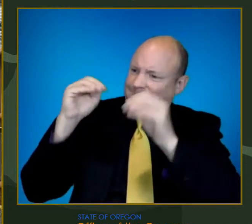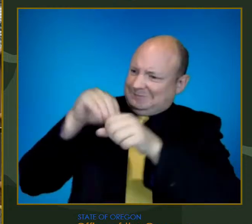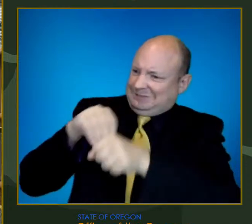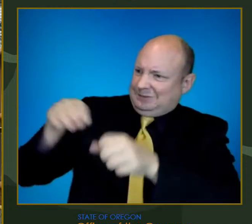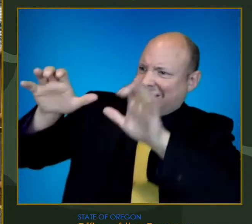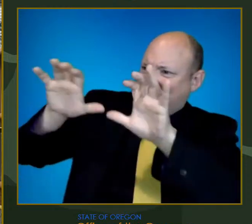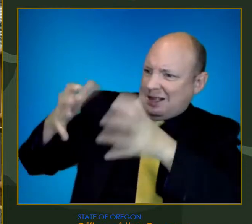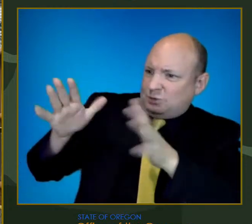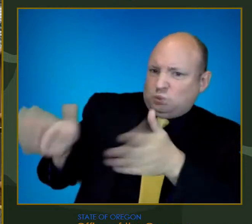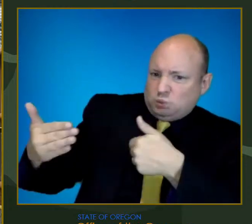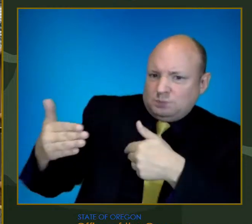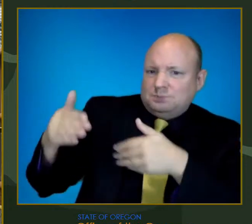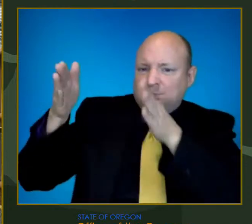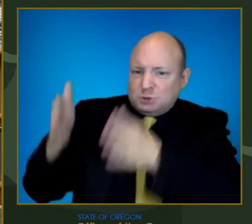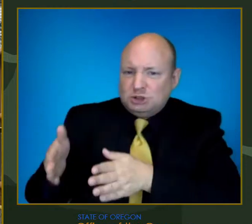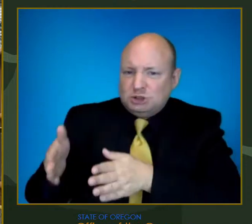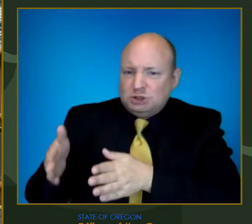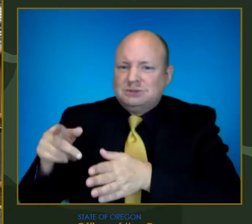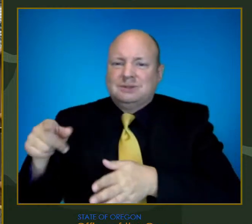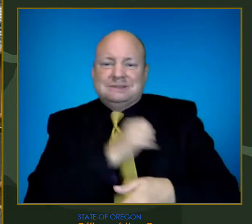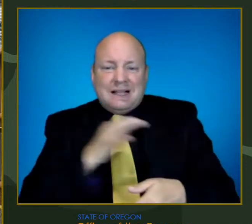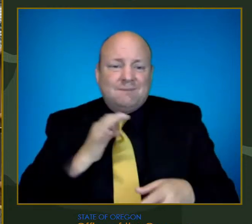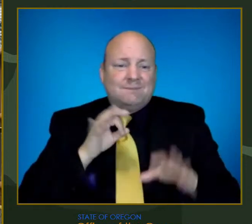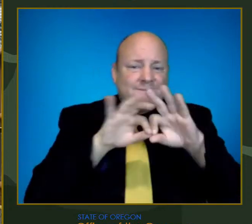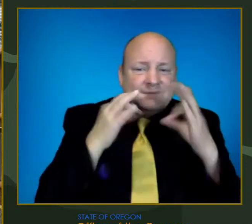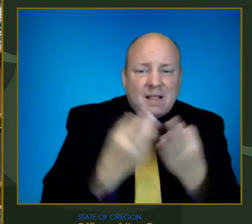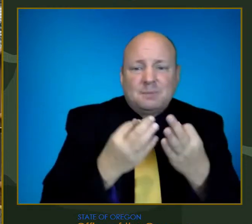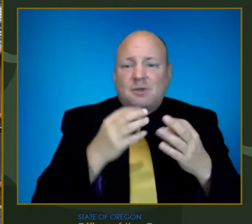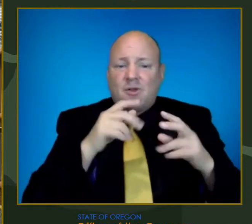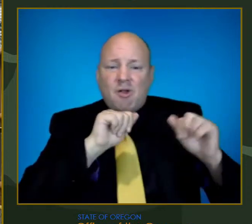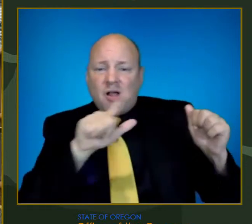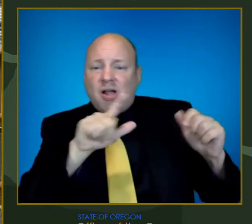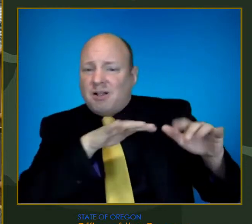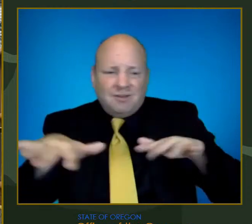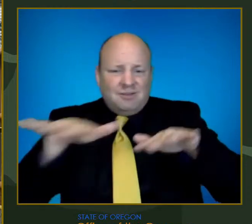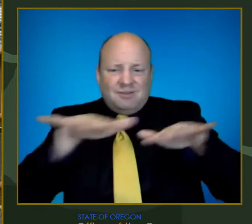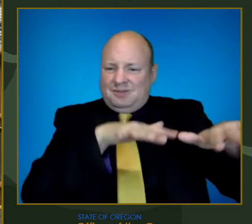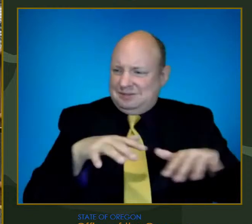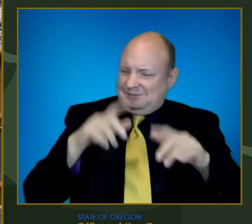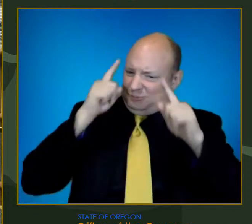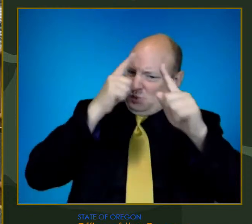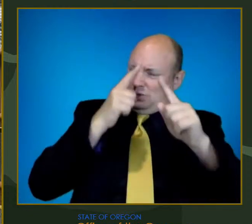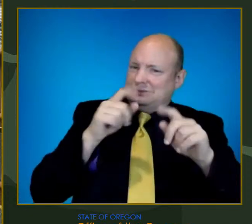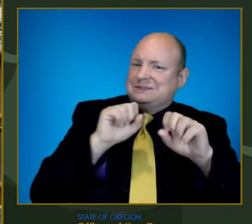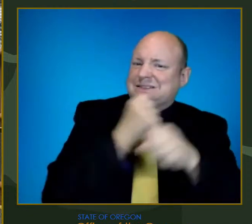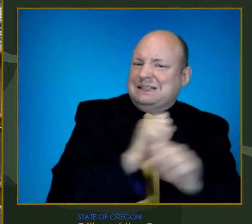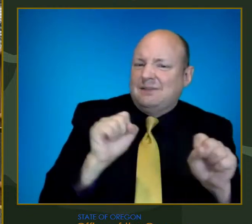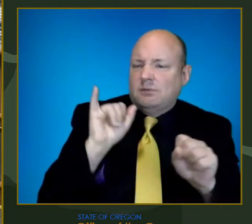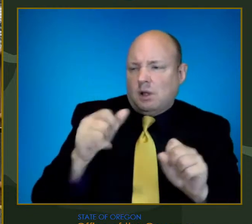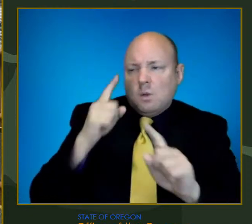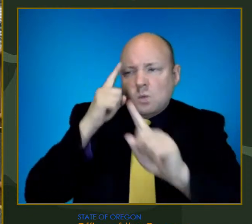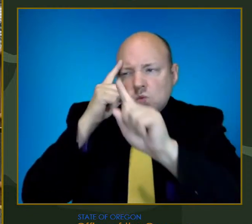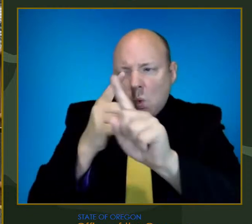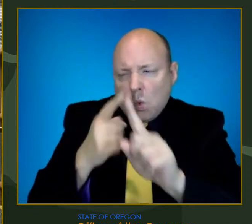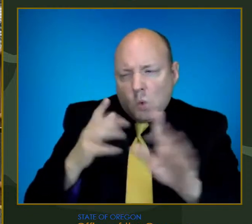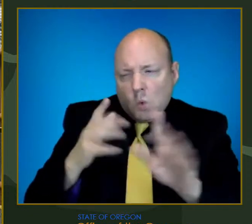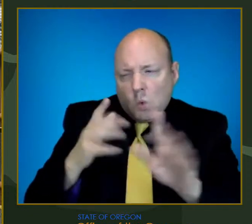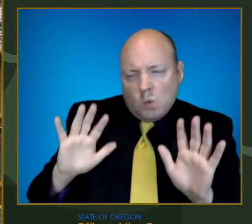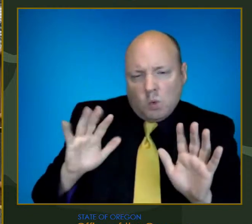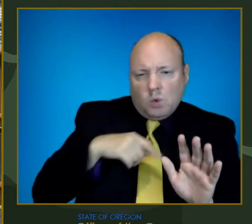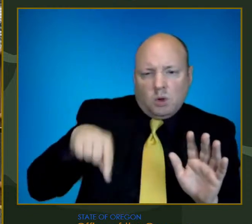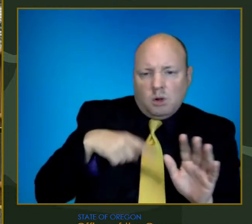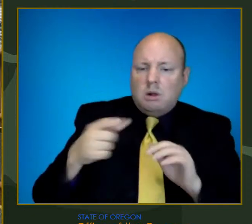and the families that they return to each day are kept safe. So that's the goal we have. We're not going to take action that would